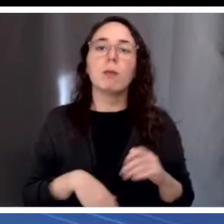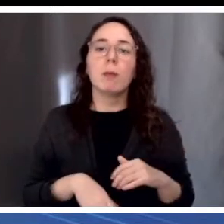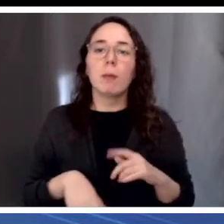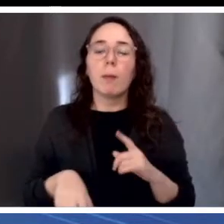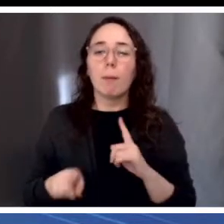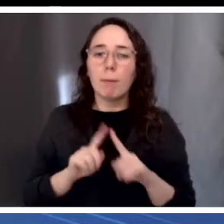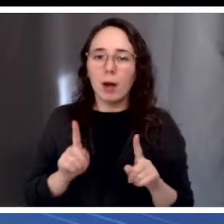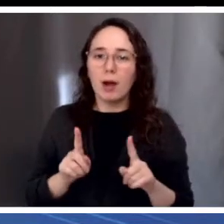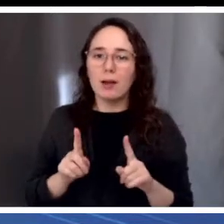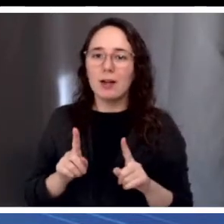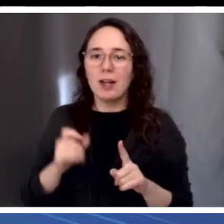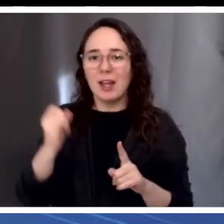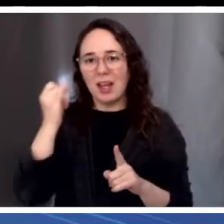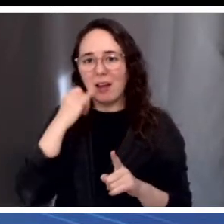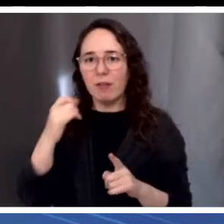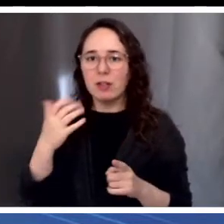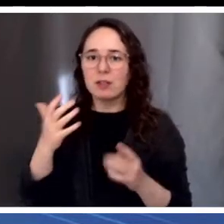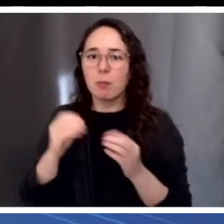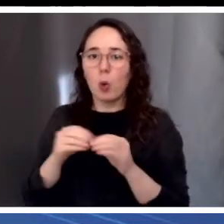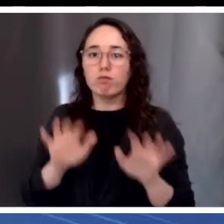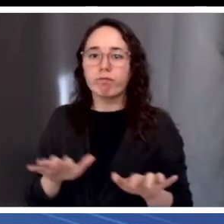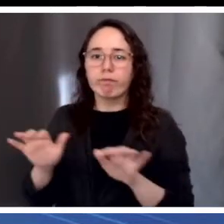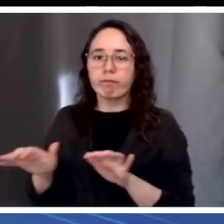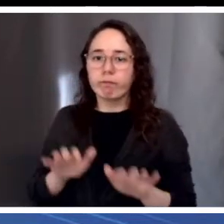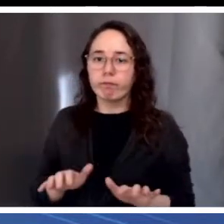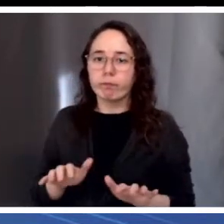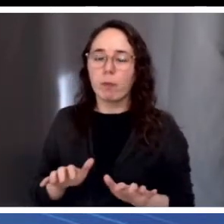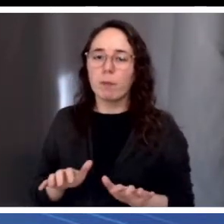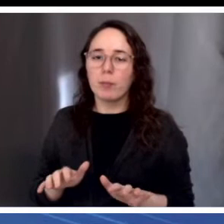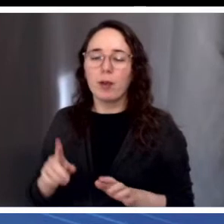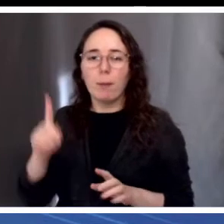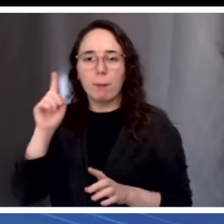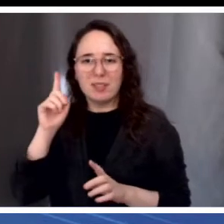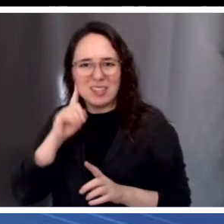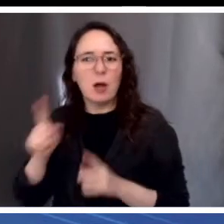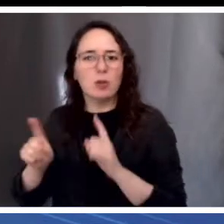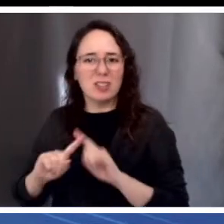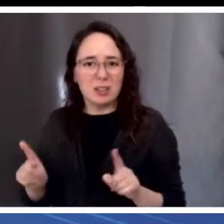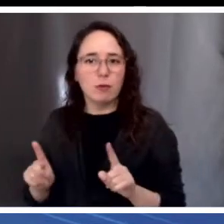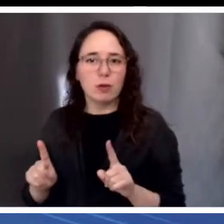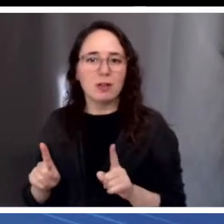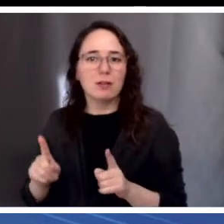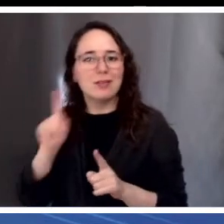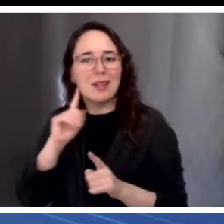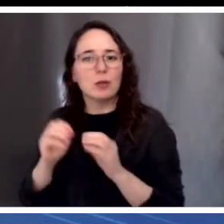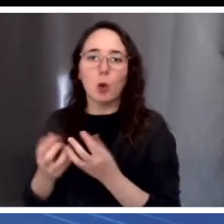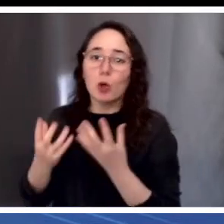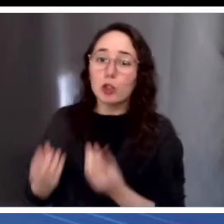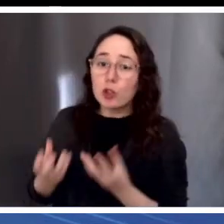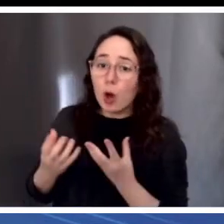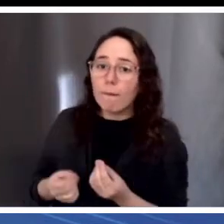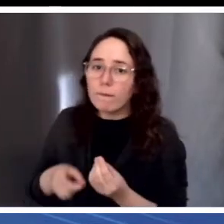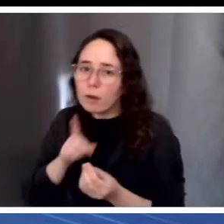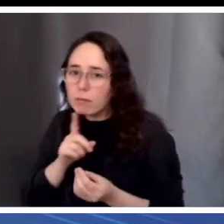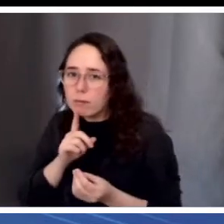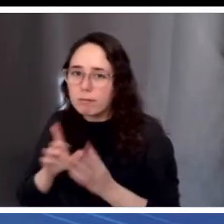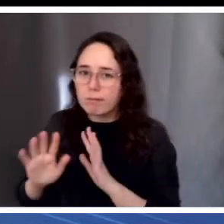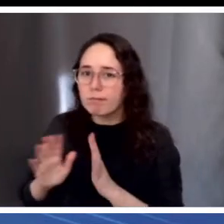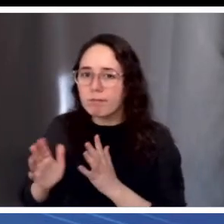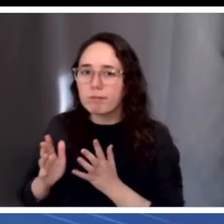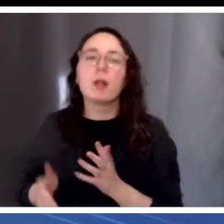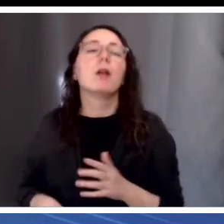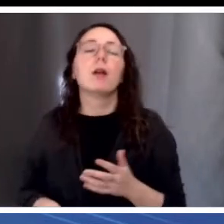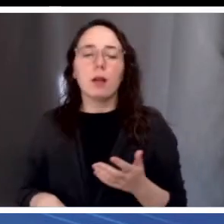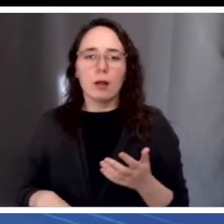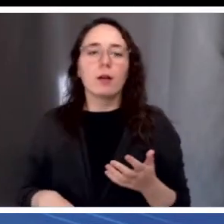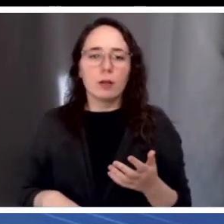engaging and comforting. So I choose content because I can. And because I give grants for these projects and I, I